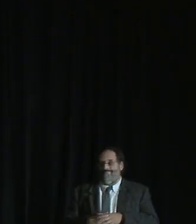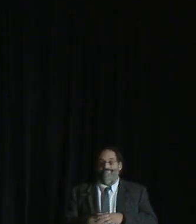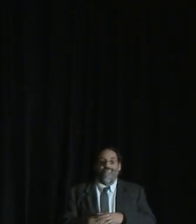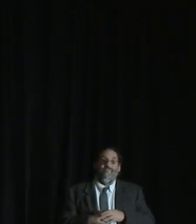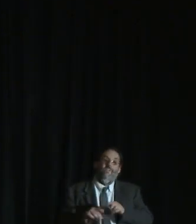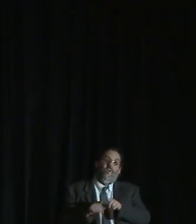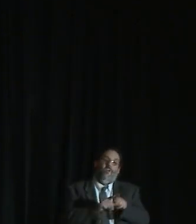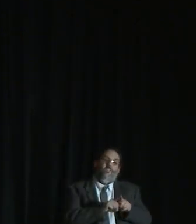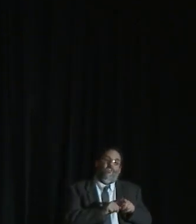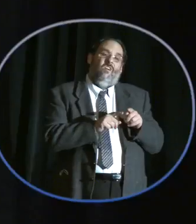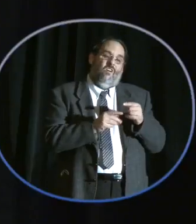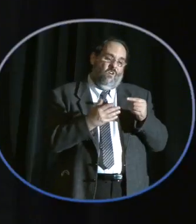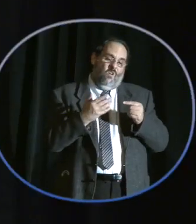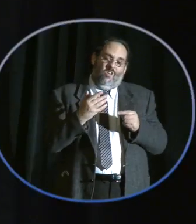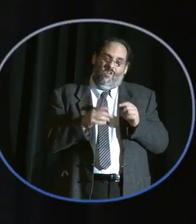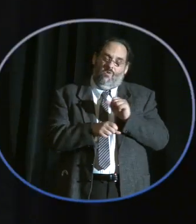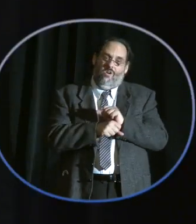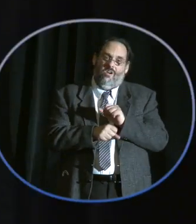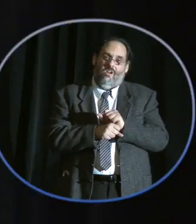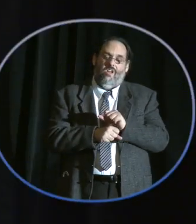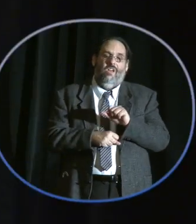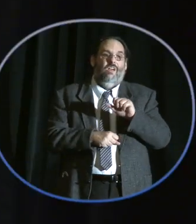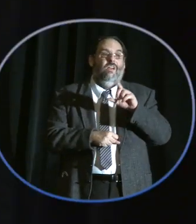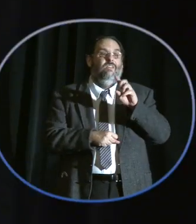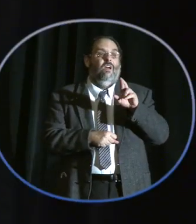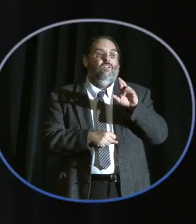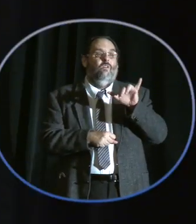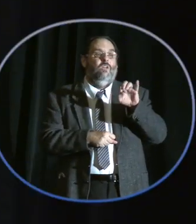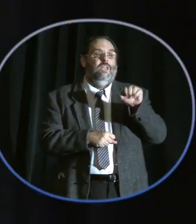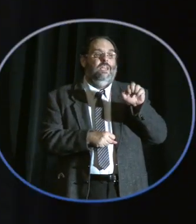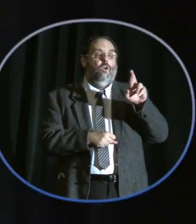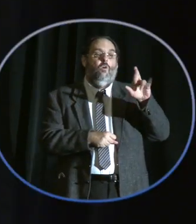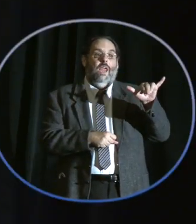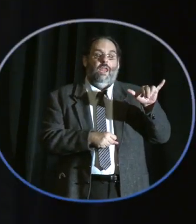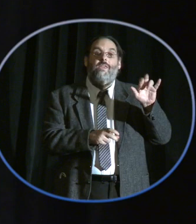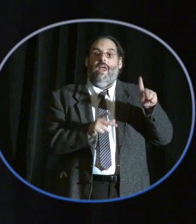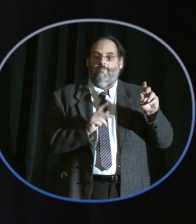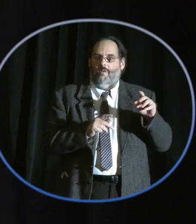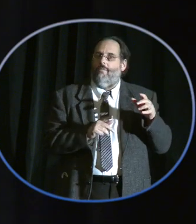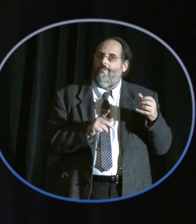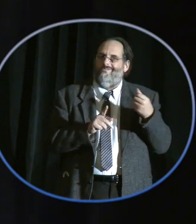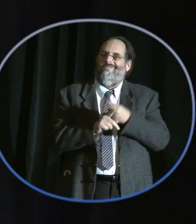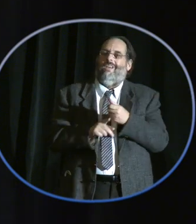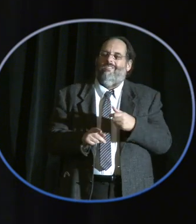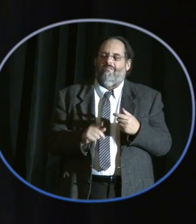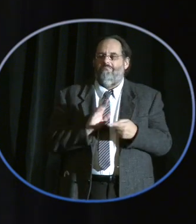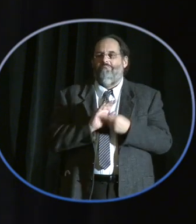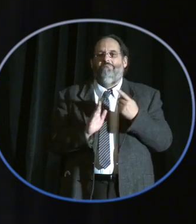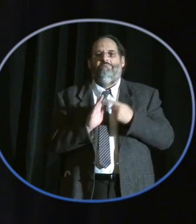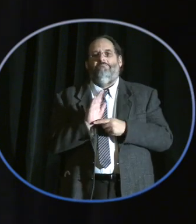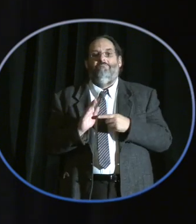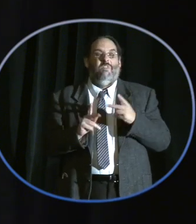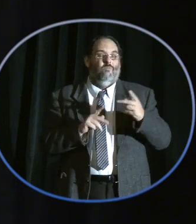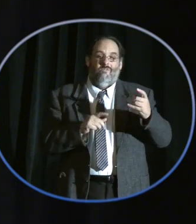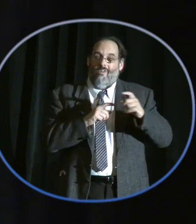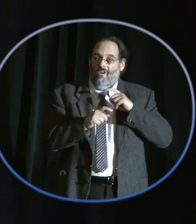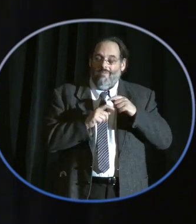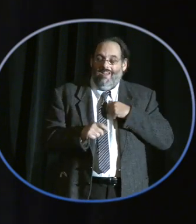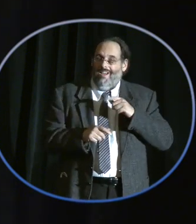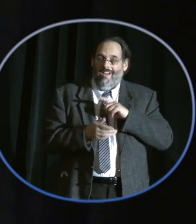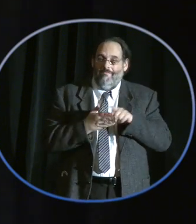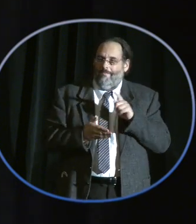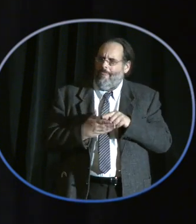And it is all of this work, Reverend Dr. Yeary, that is under attack. There are folks who call me each and every week and